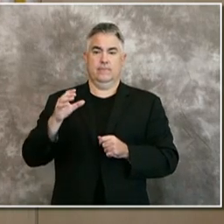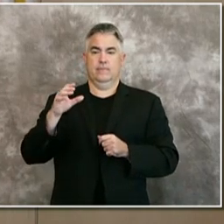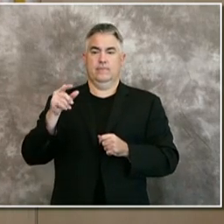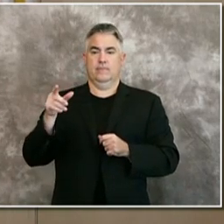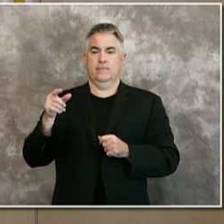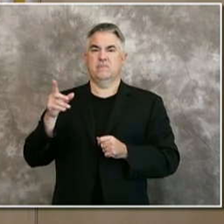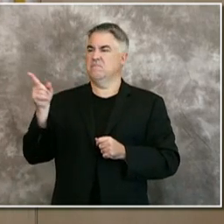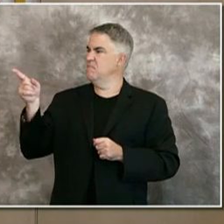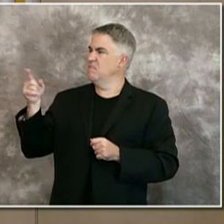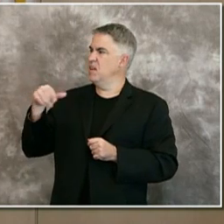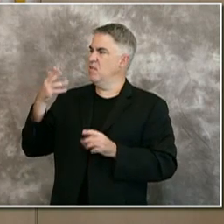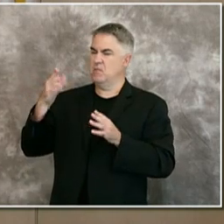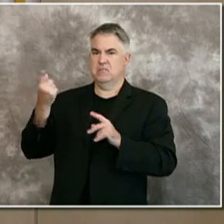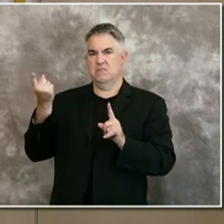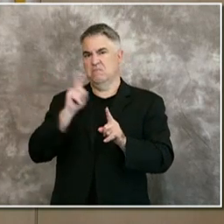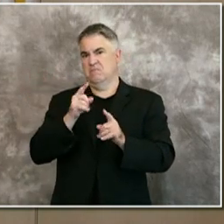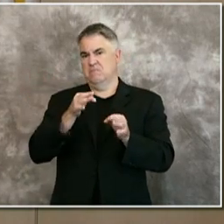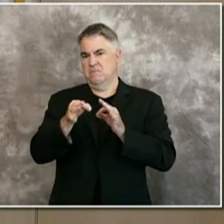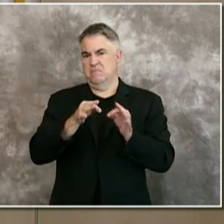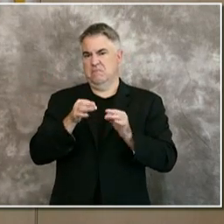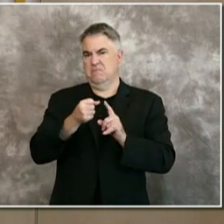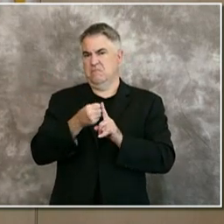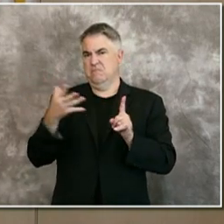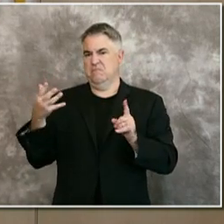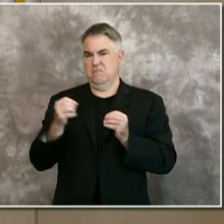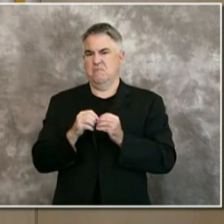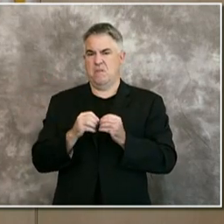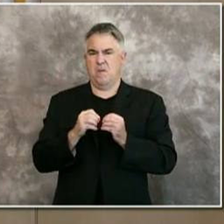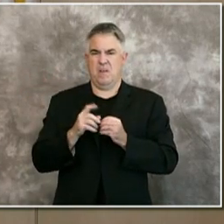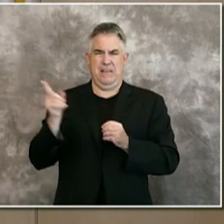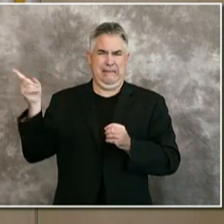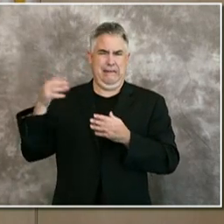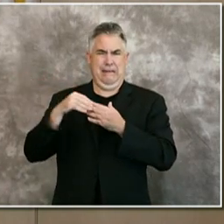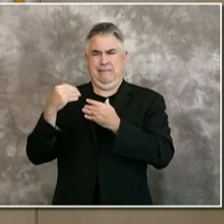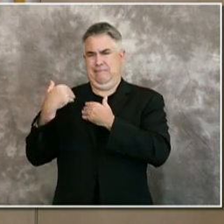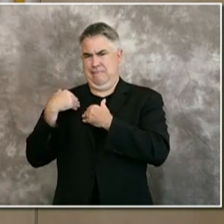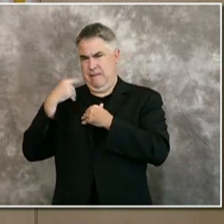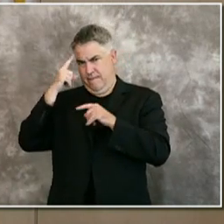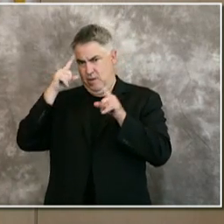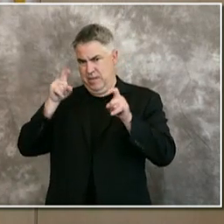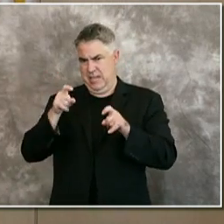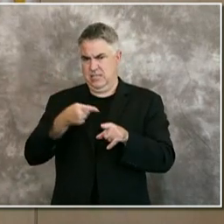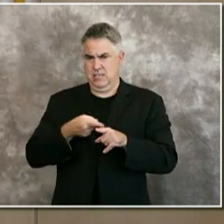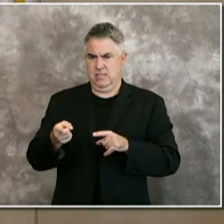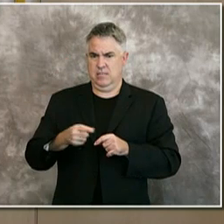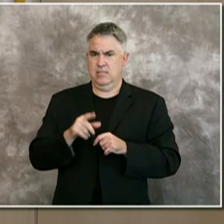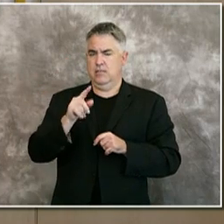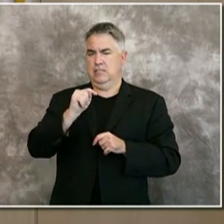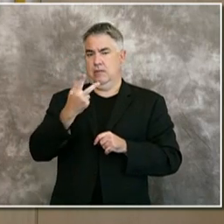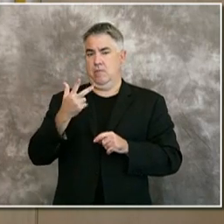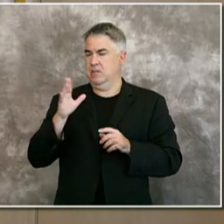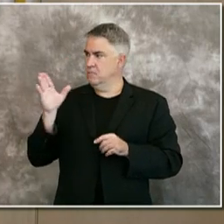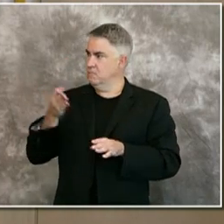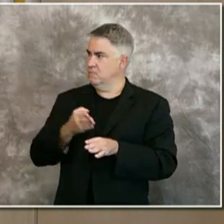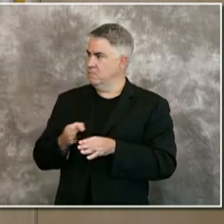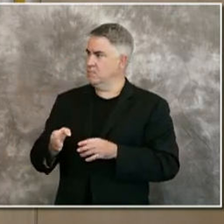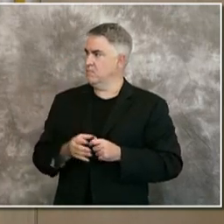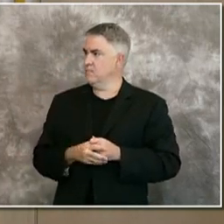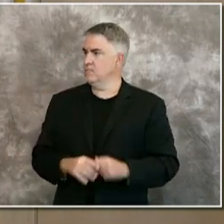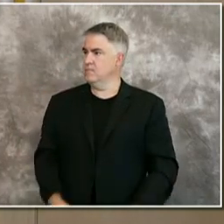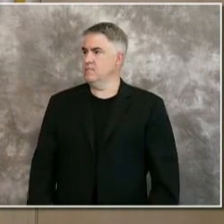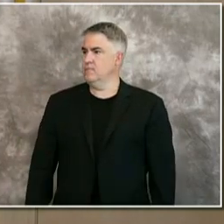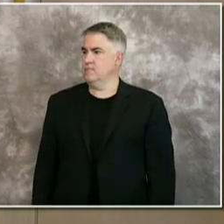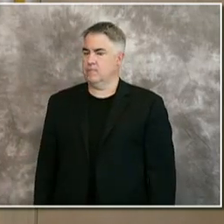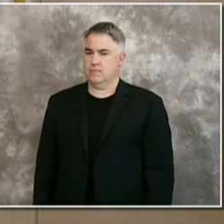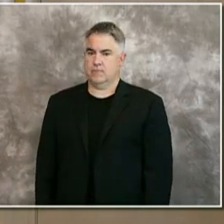comments as the lead for our testing, tracing, and treatment strategy.